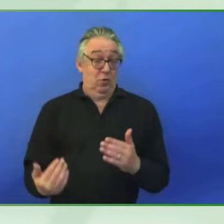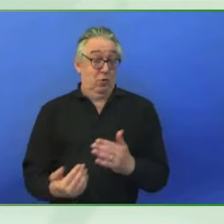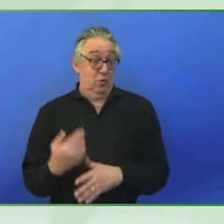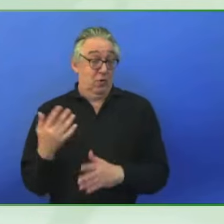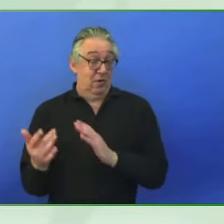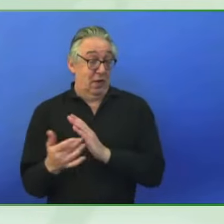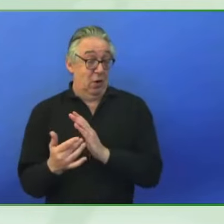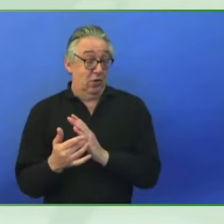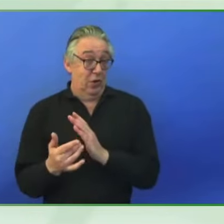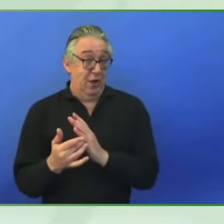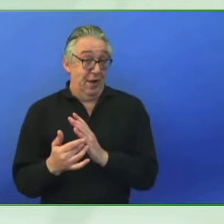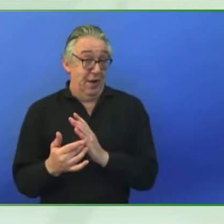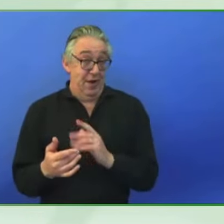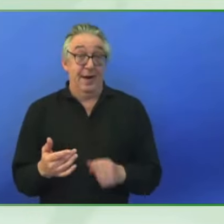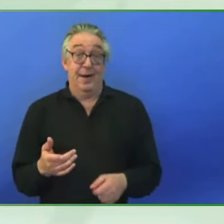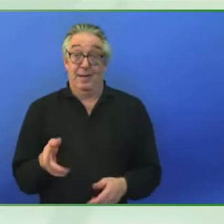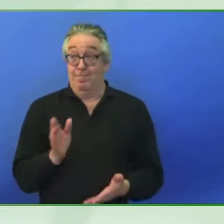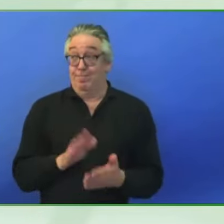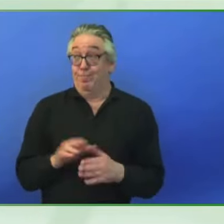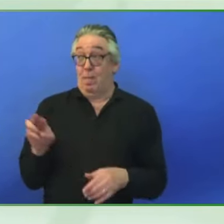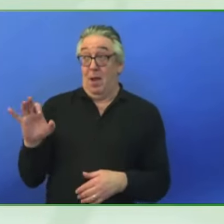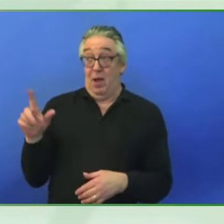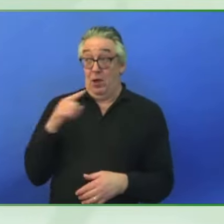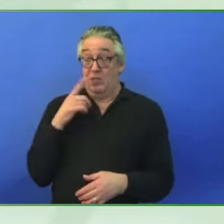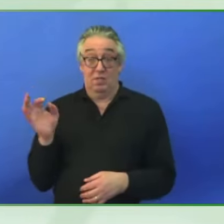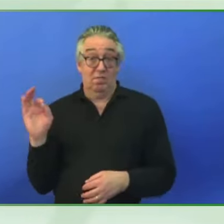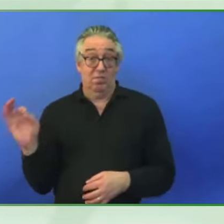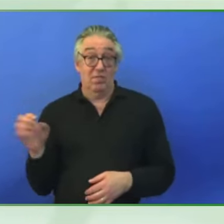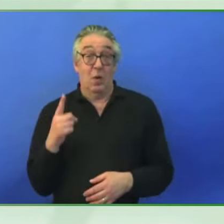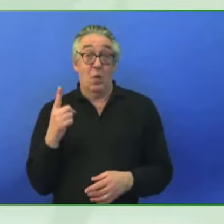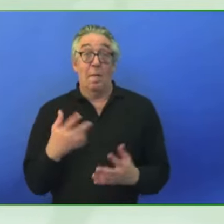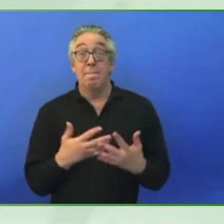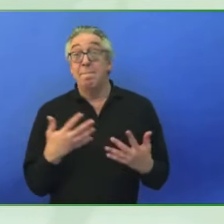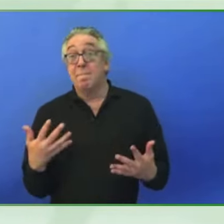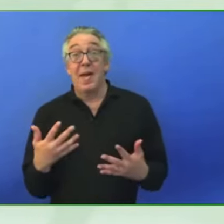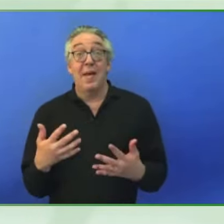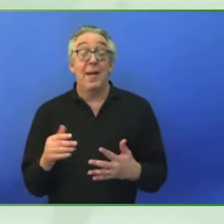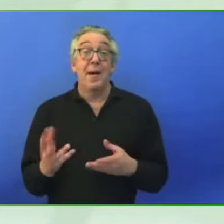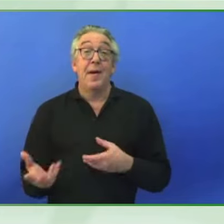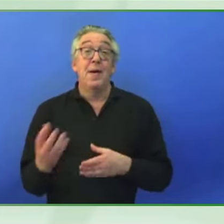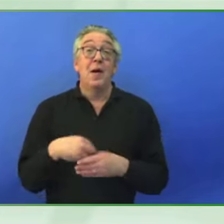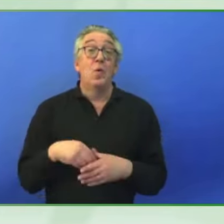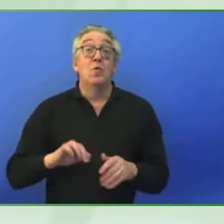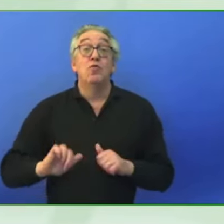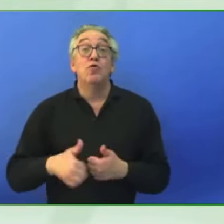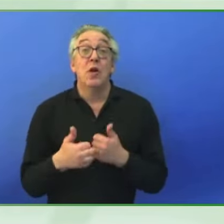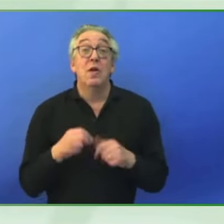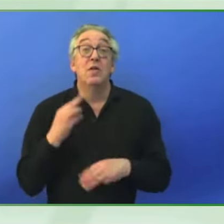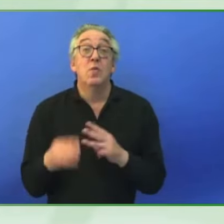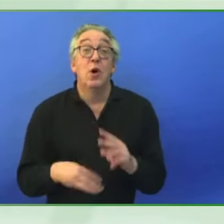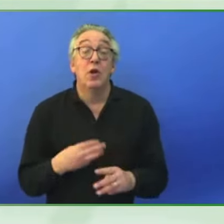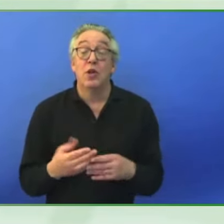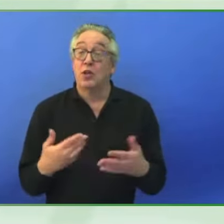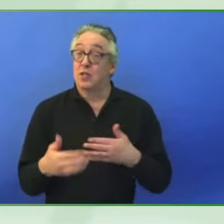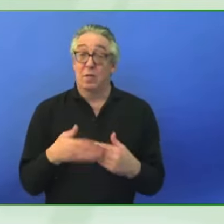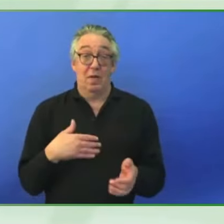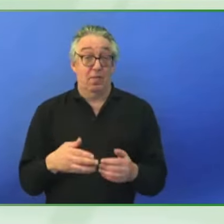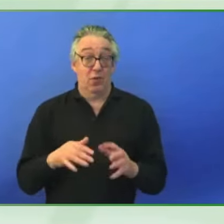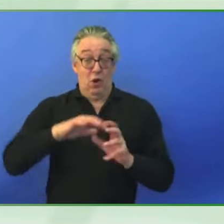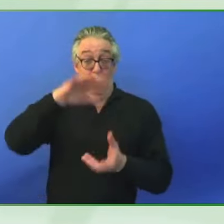biggest challenges, inclusion challenges, that we see in cities around the world. It doesn't matter the global north or the global south.